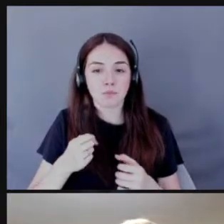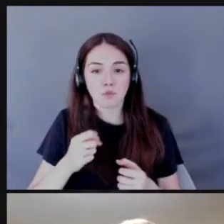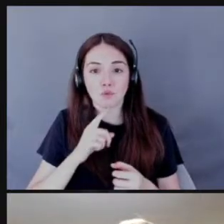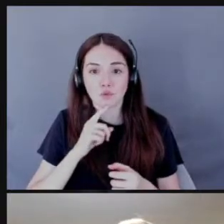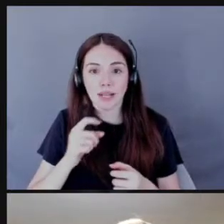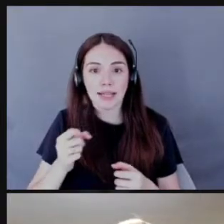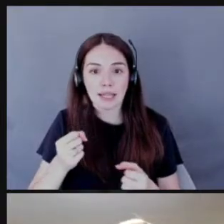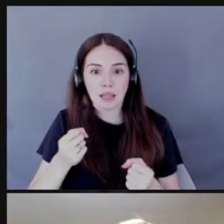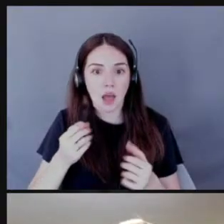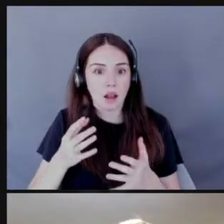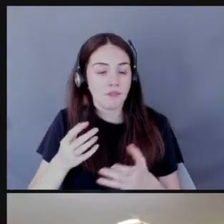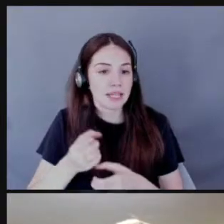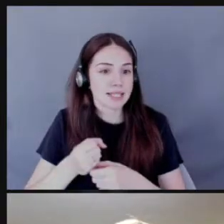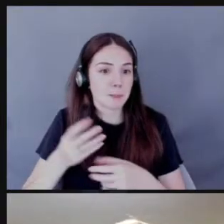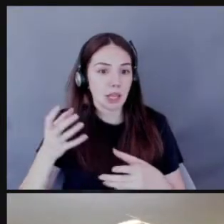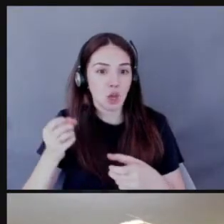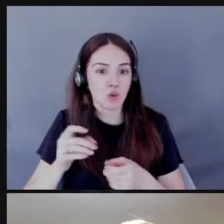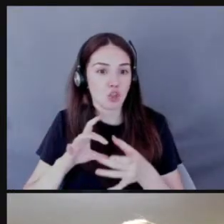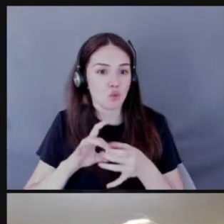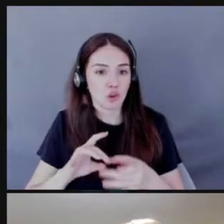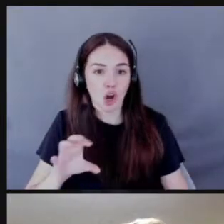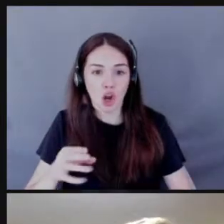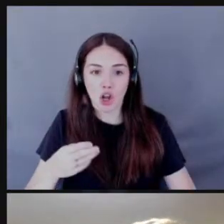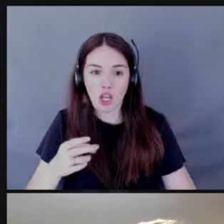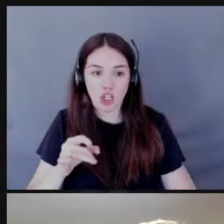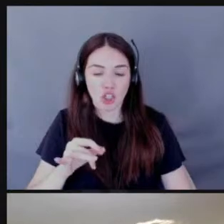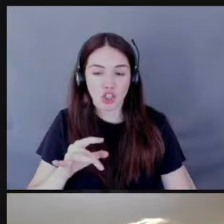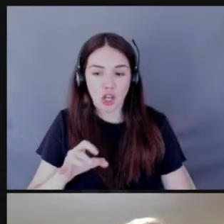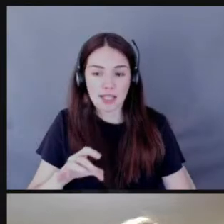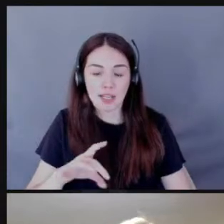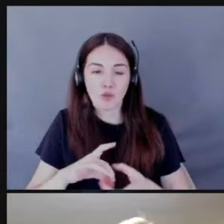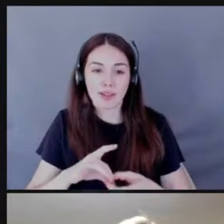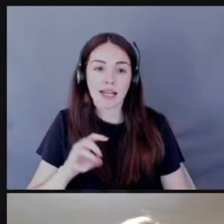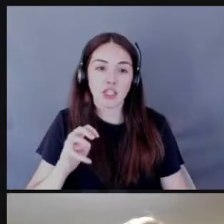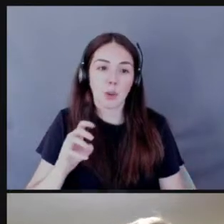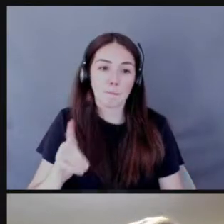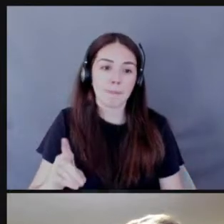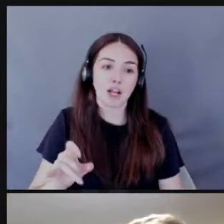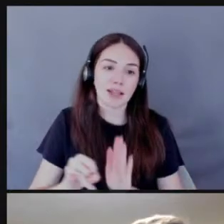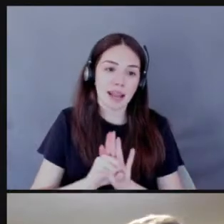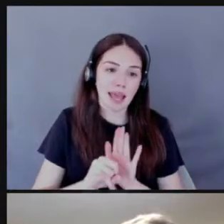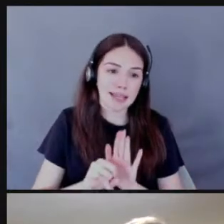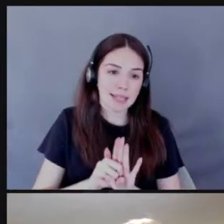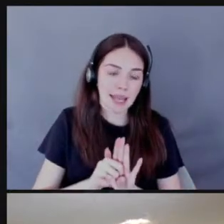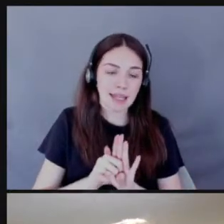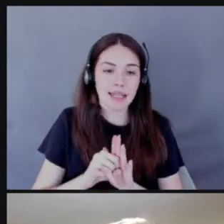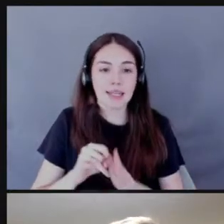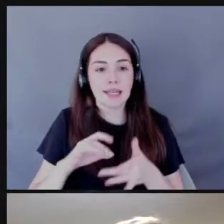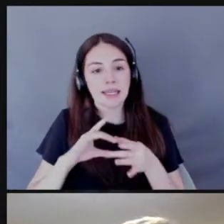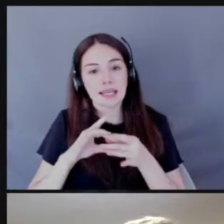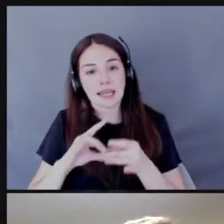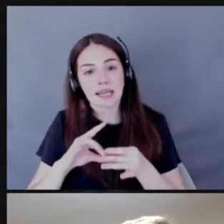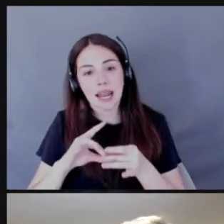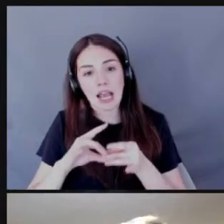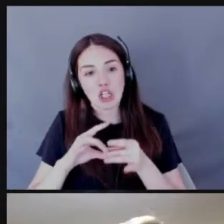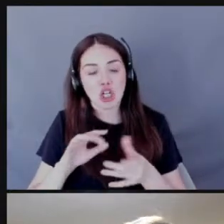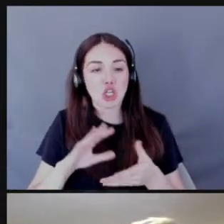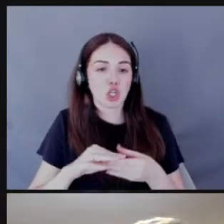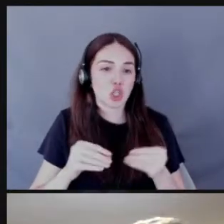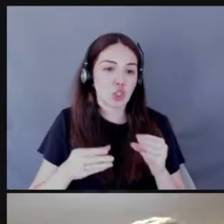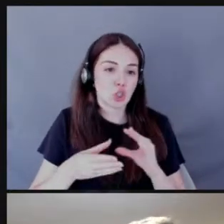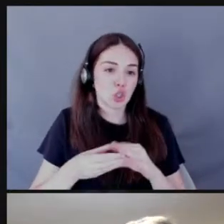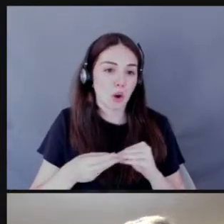relates to kind of Maryland identity, the connection between the story of the monster and